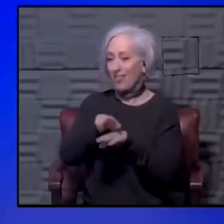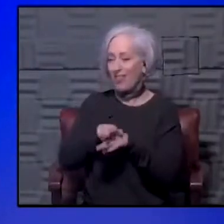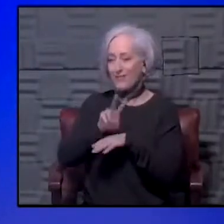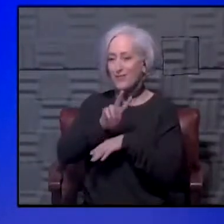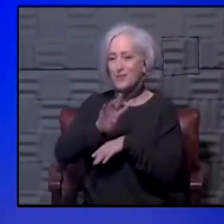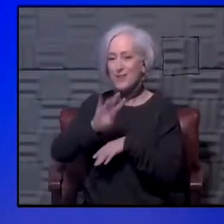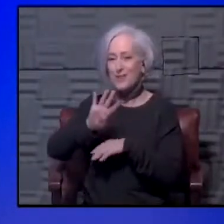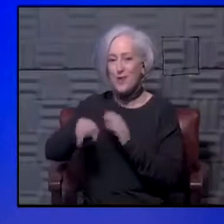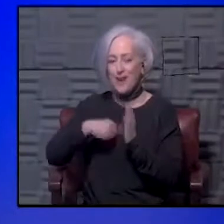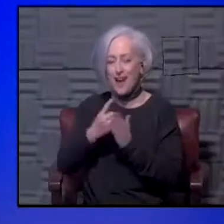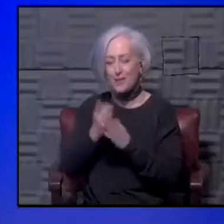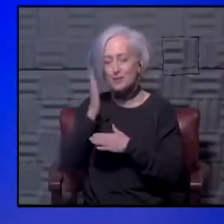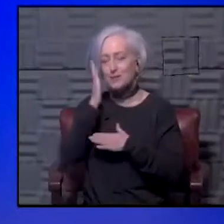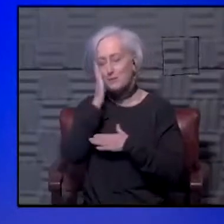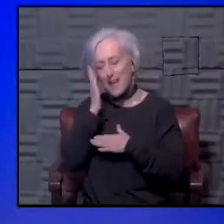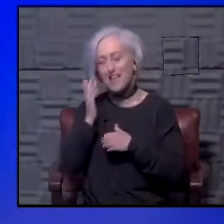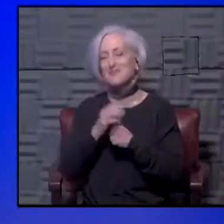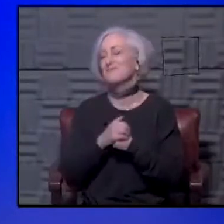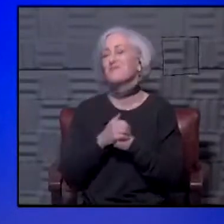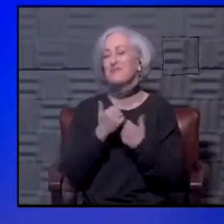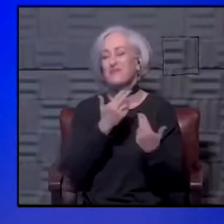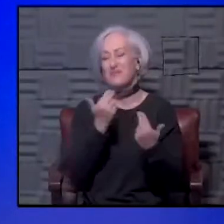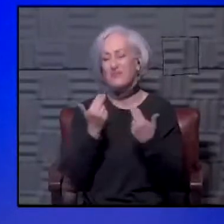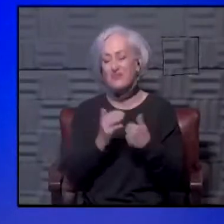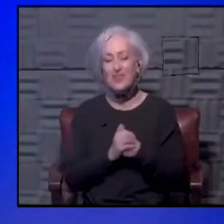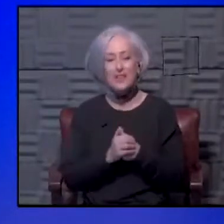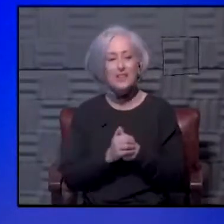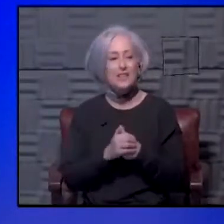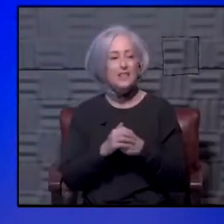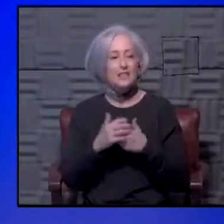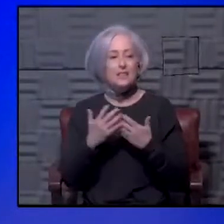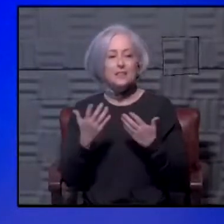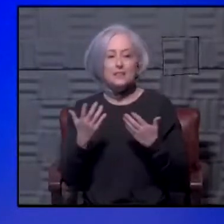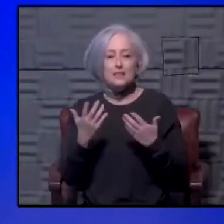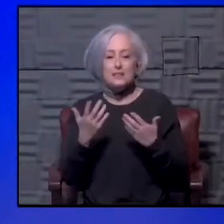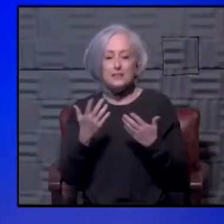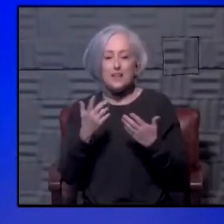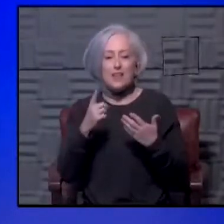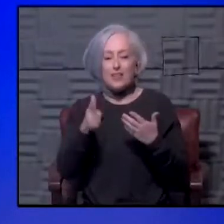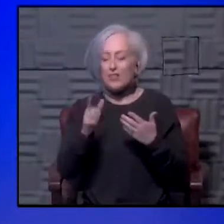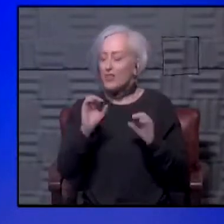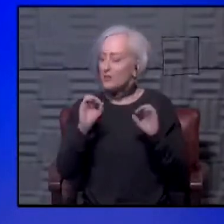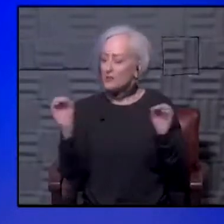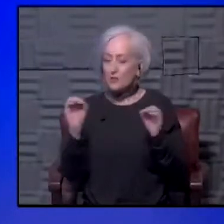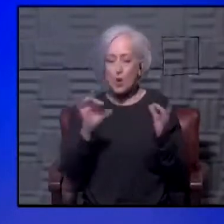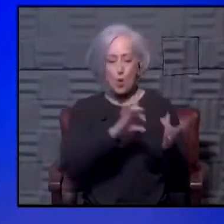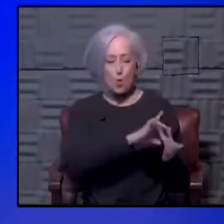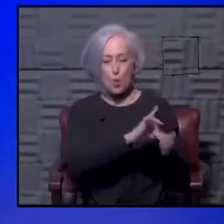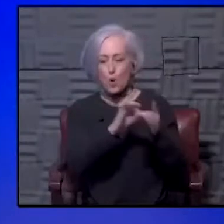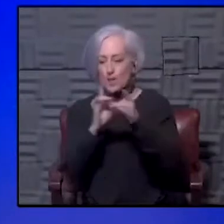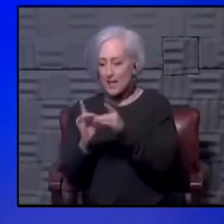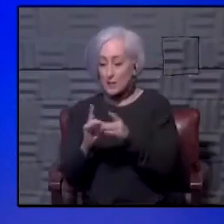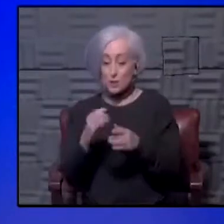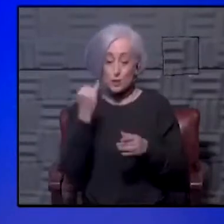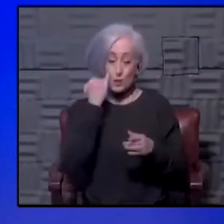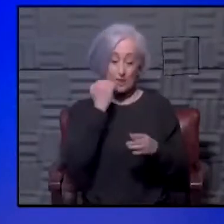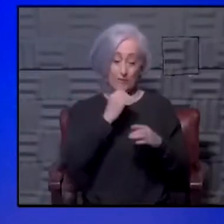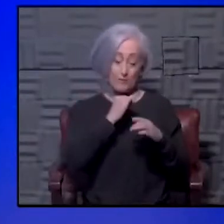I don't think there is no correlate of protection depending on what kind of reaction you get after the vaccine.